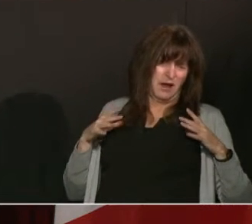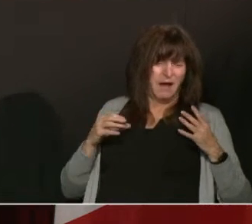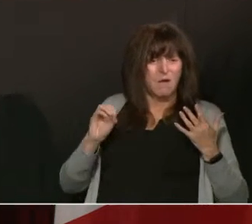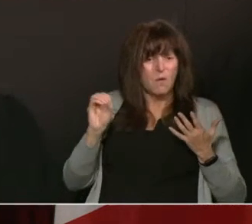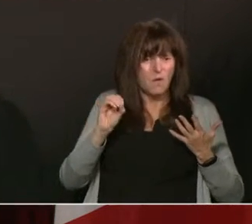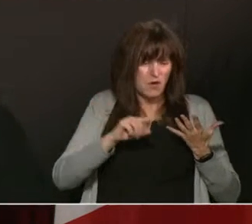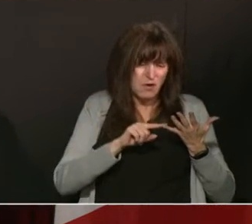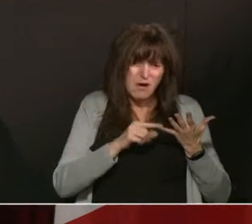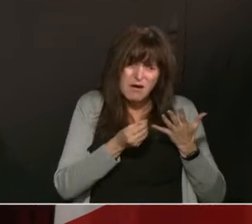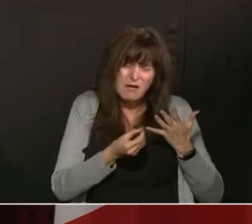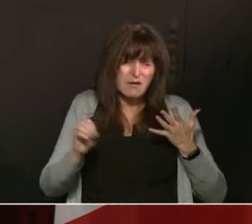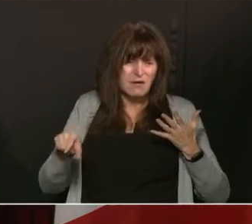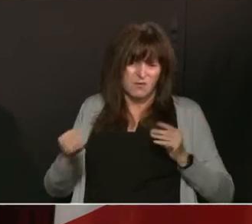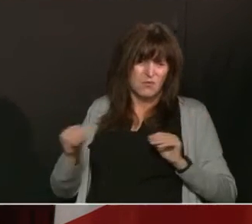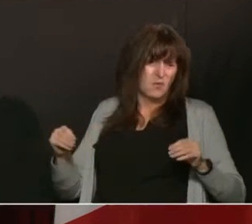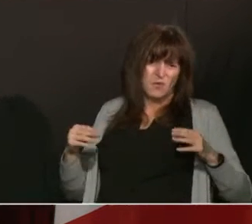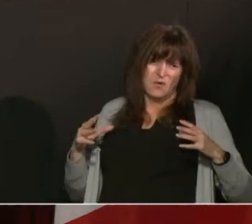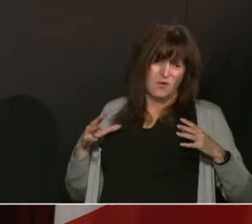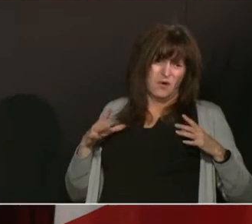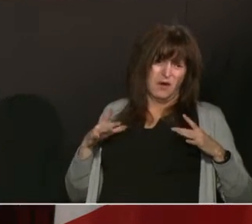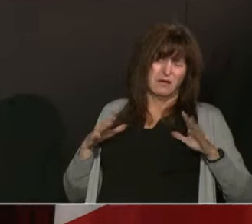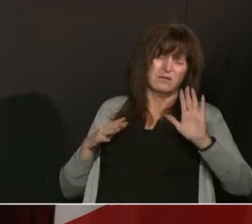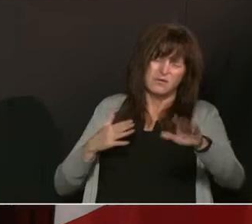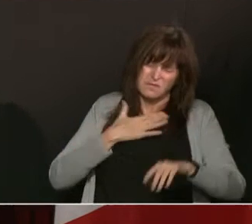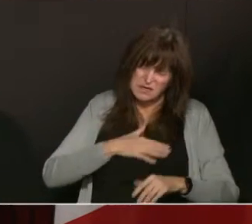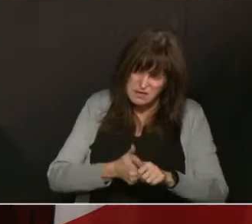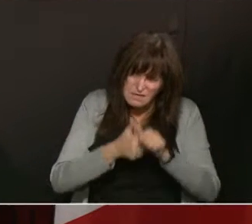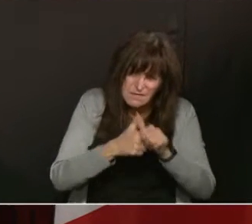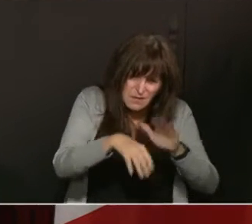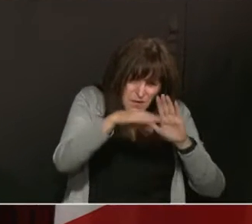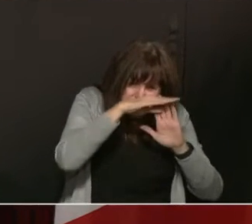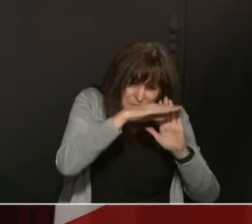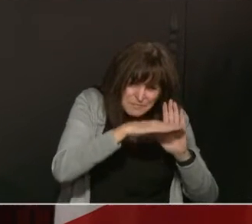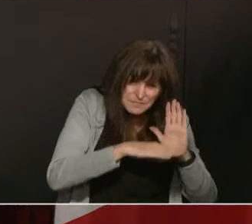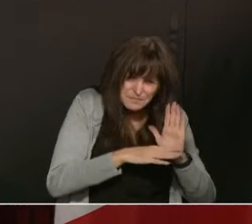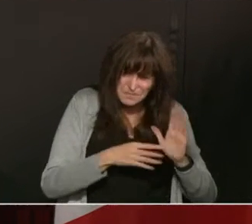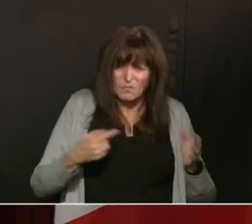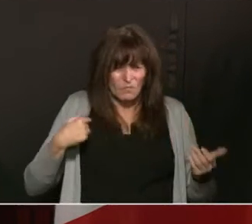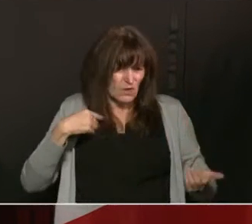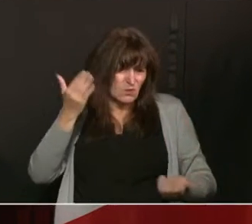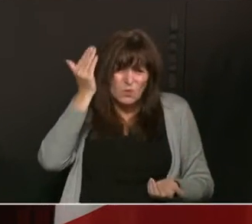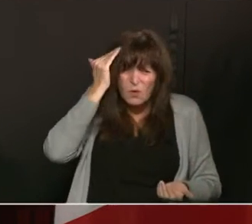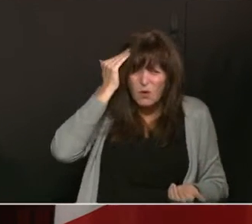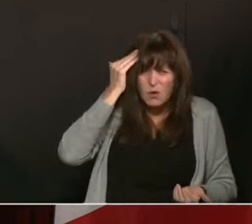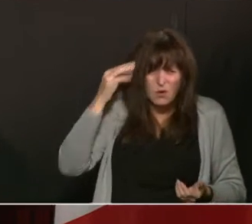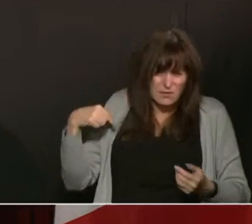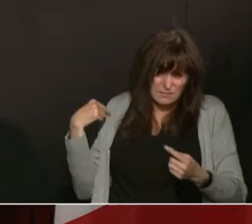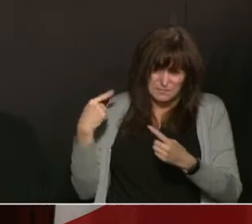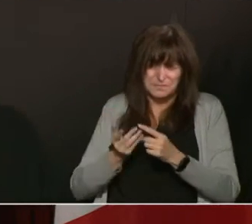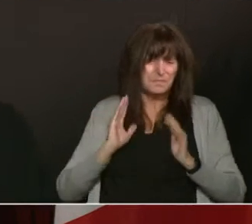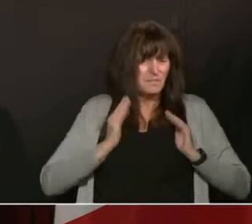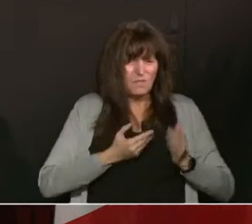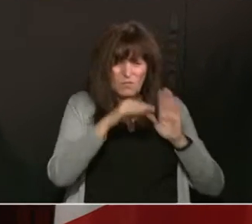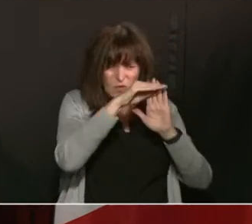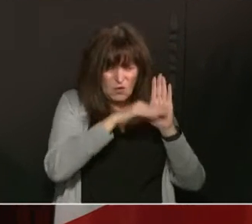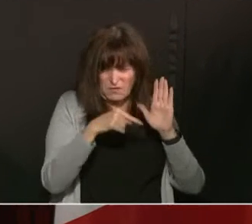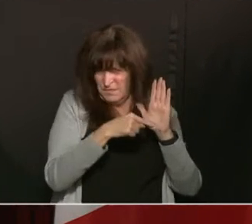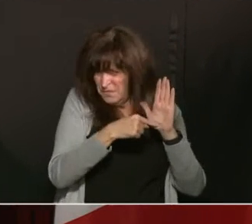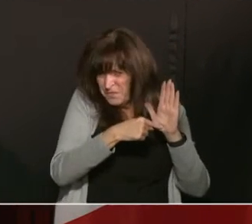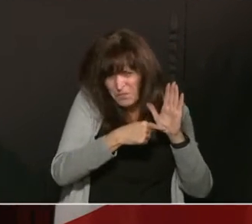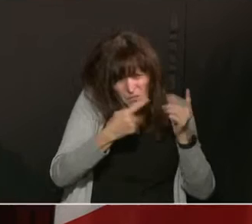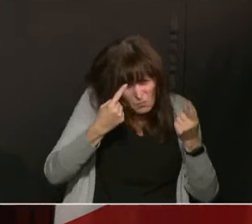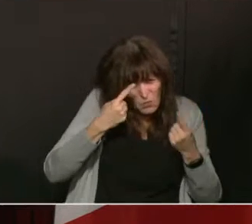public health measures we know have worked so well to protect us over the last 20 months. They all together